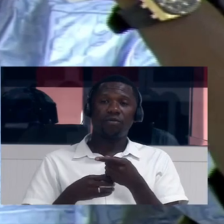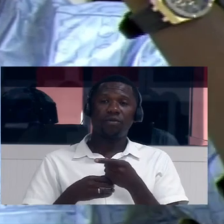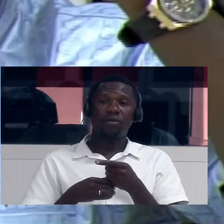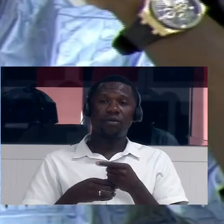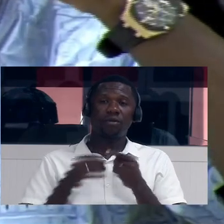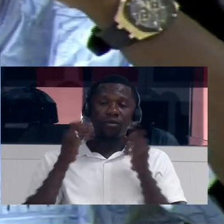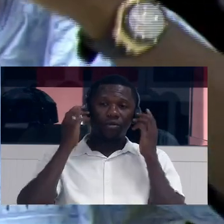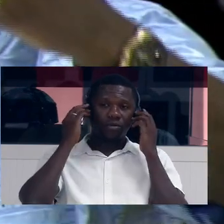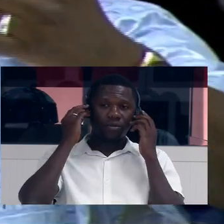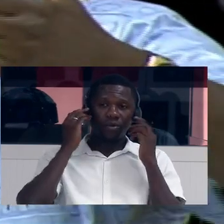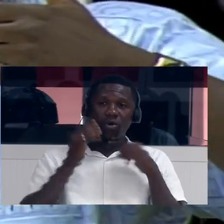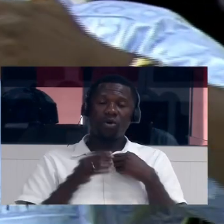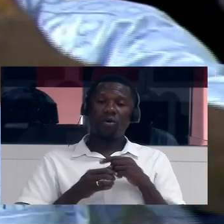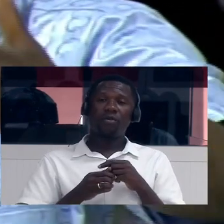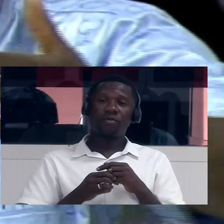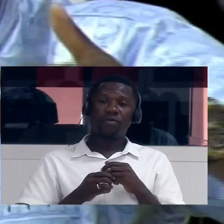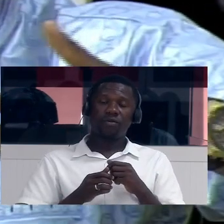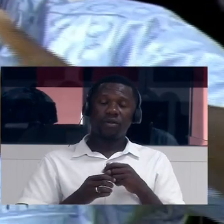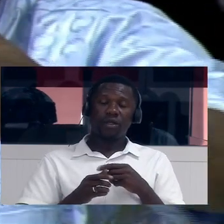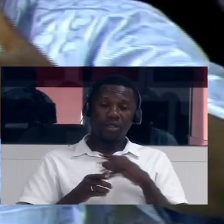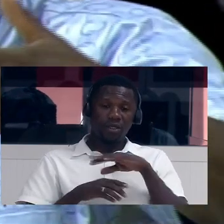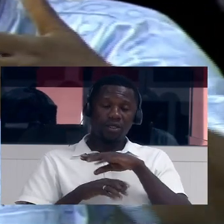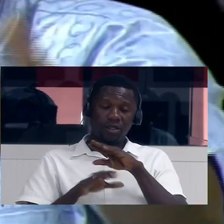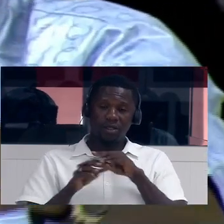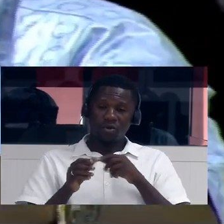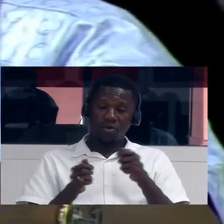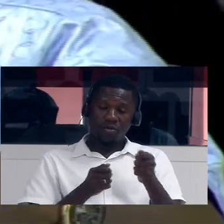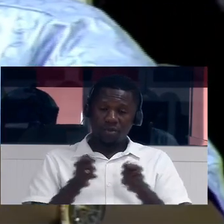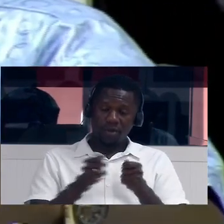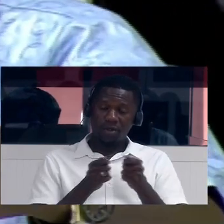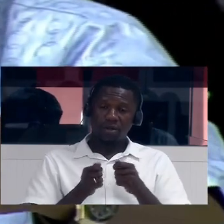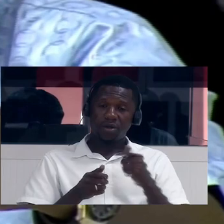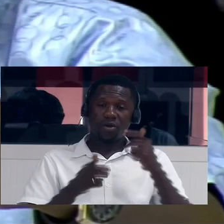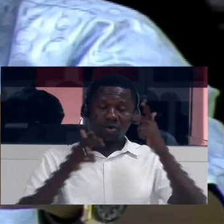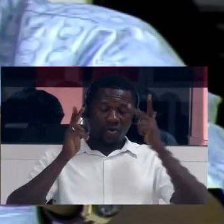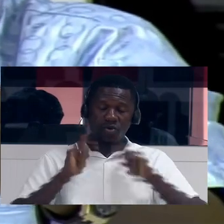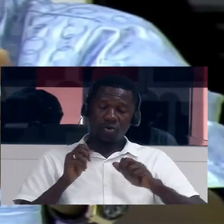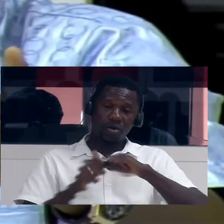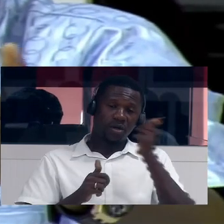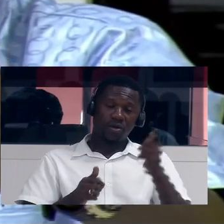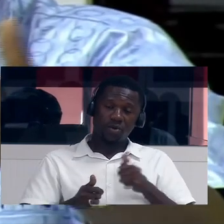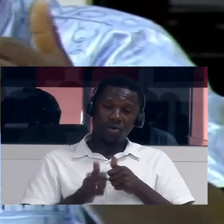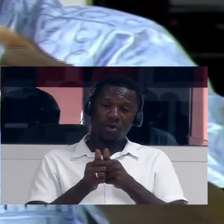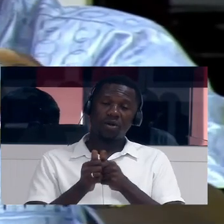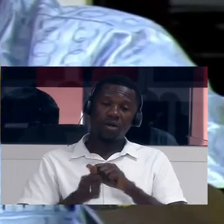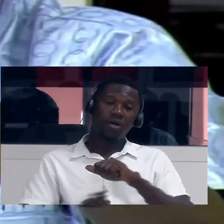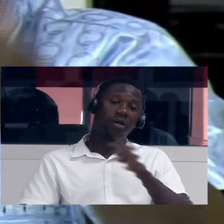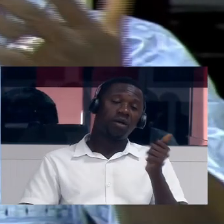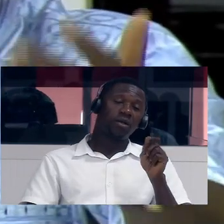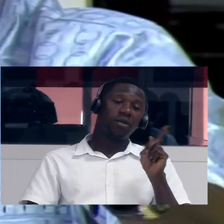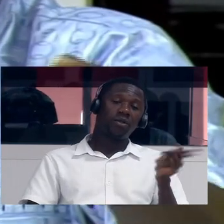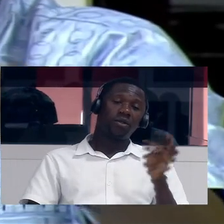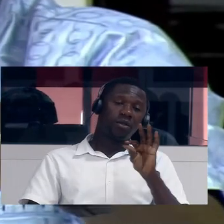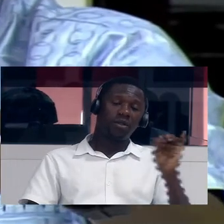of dealing with the students or maintaining law and order at GTTI,